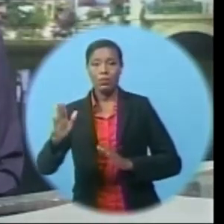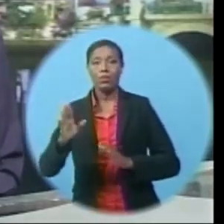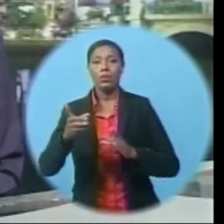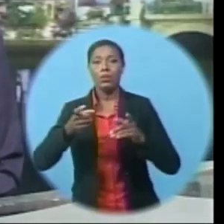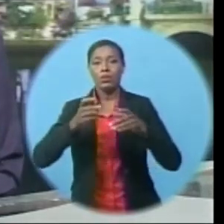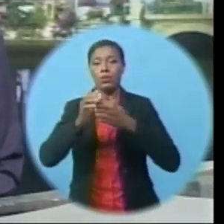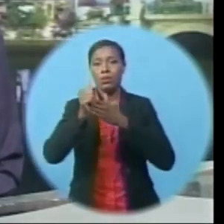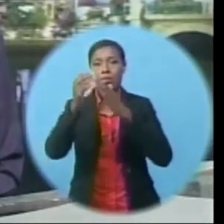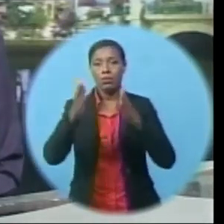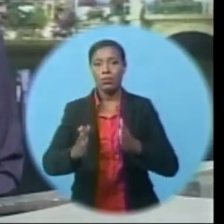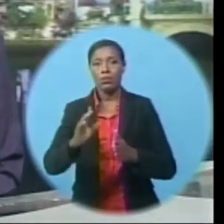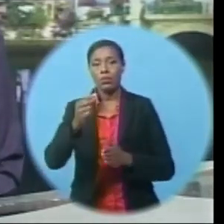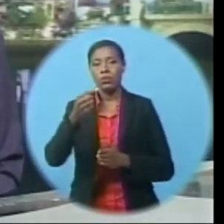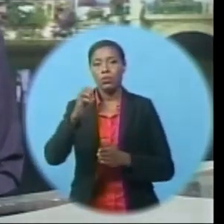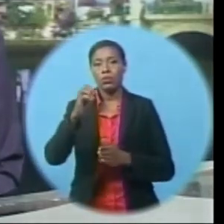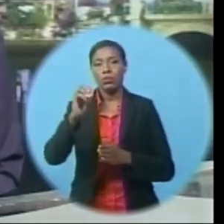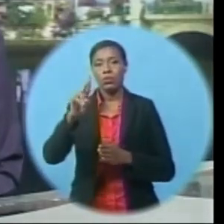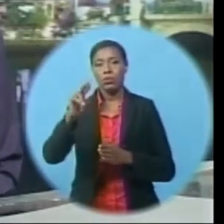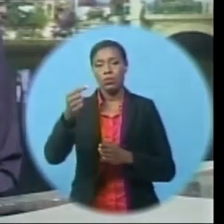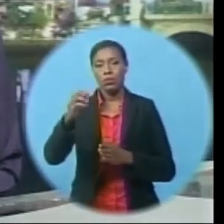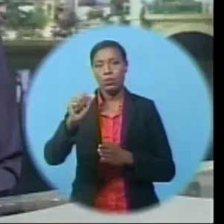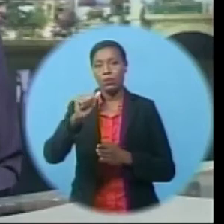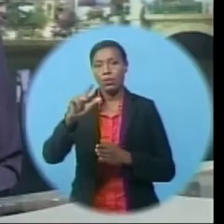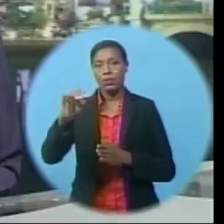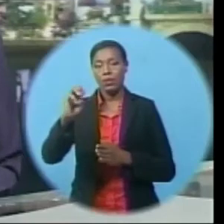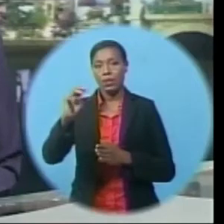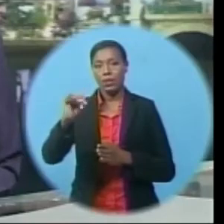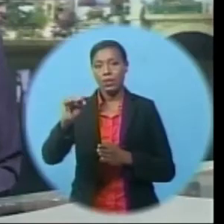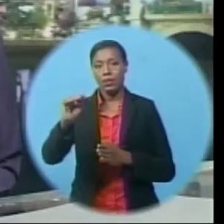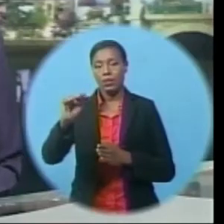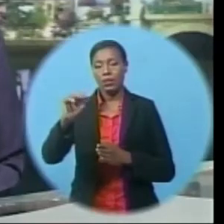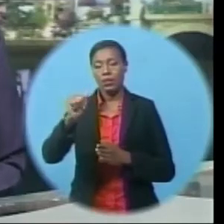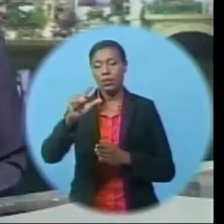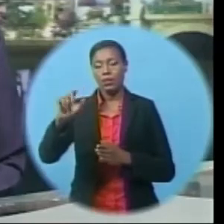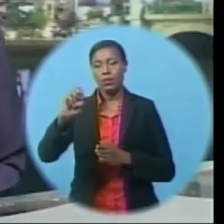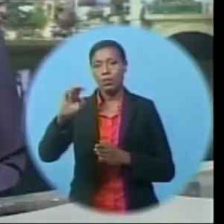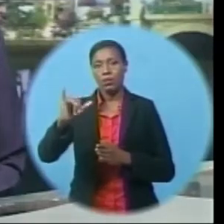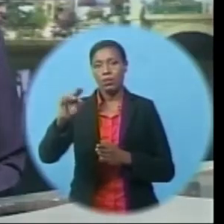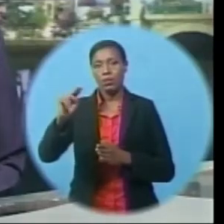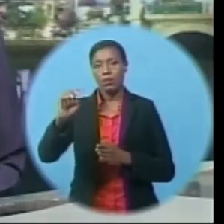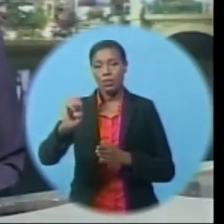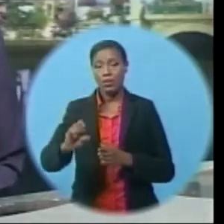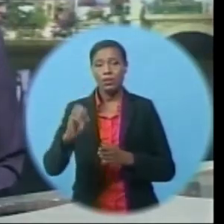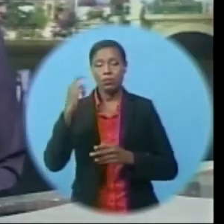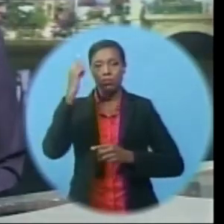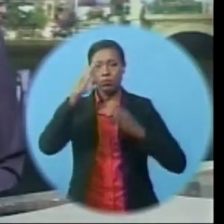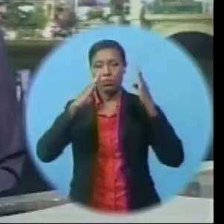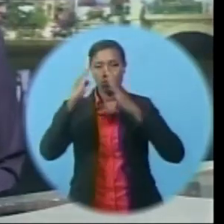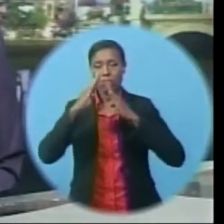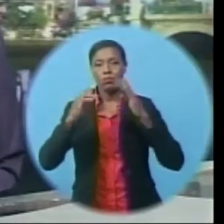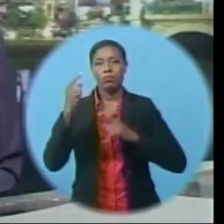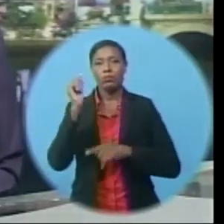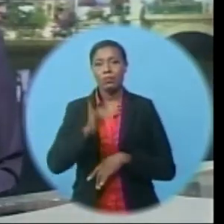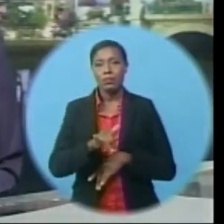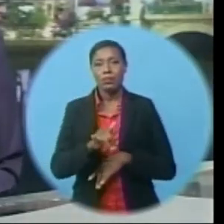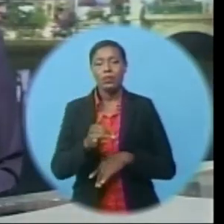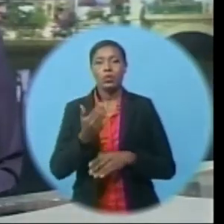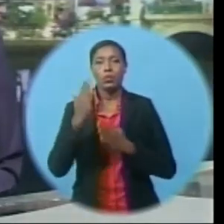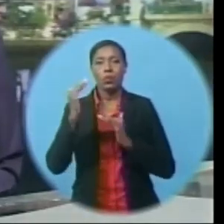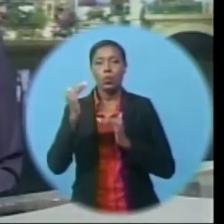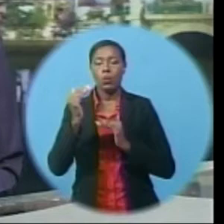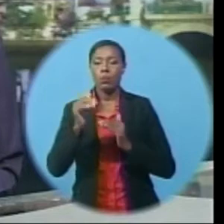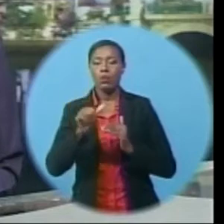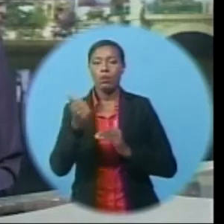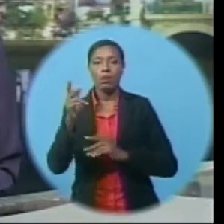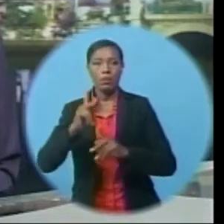George Allen Chronic Disease Research Center, Dr. Alafia Samuels. She hopes other countries will follow Barbados' lead and implement